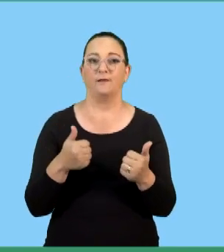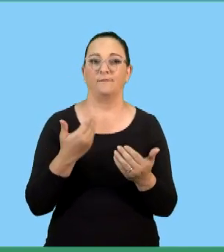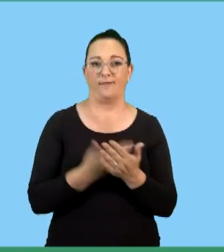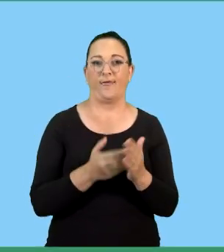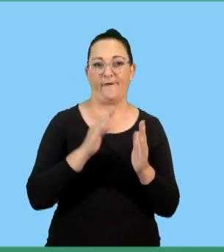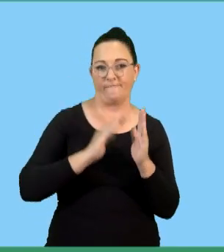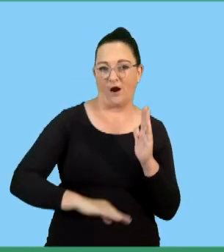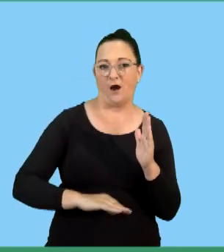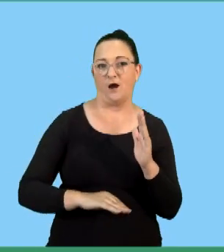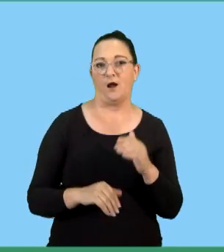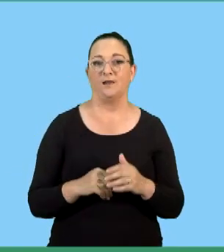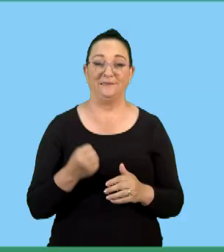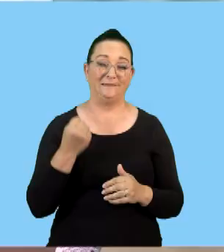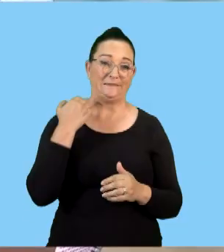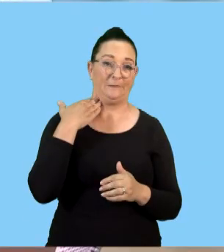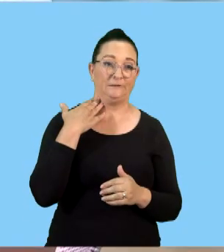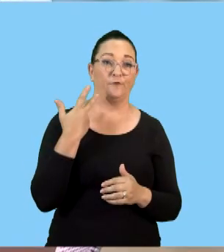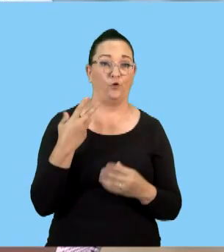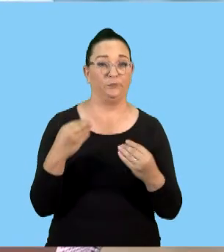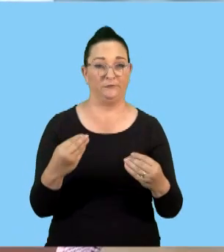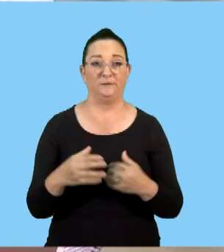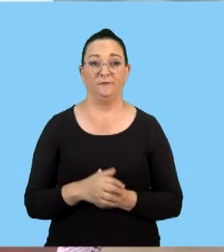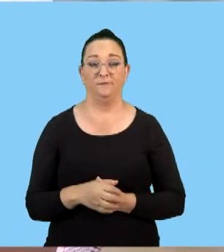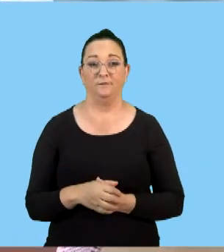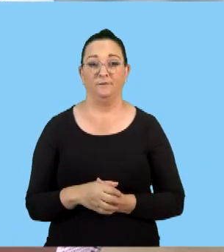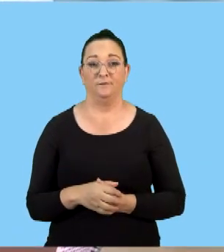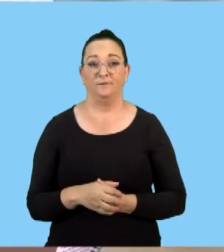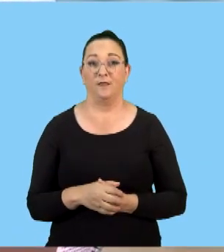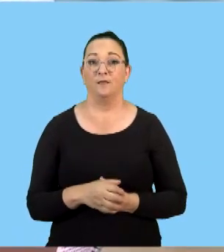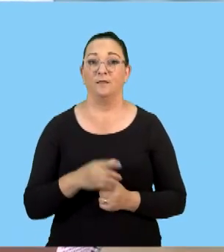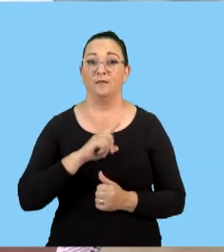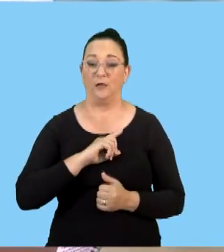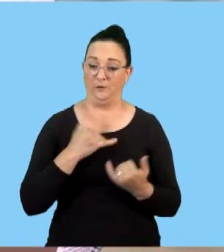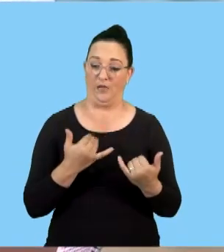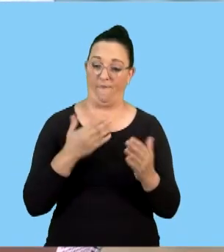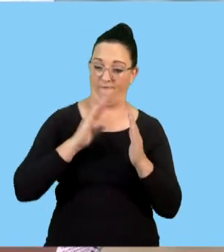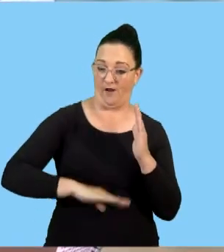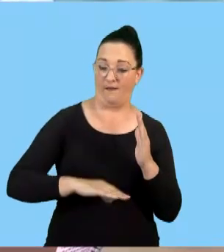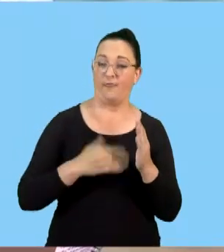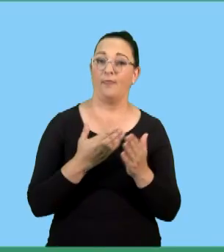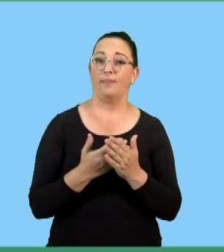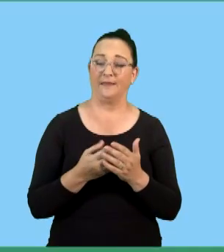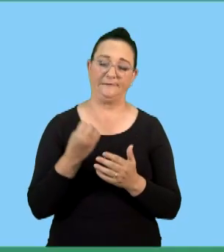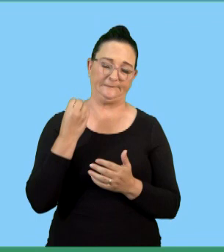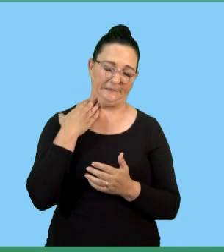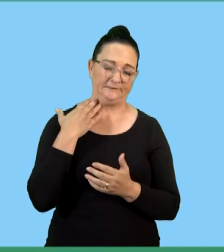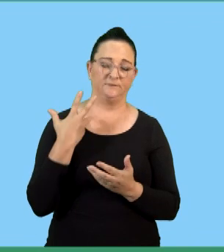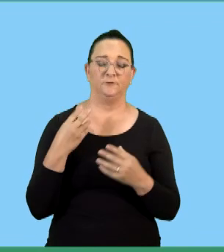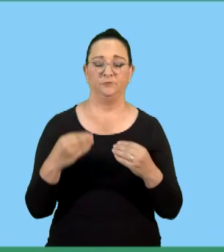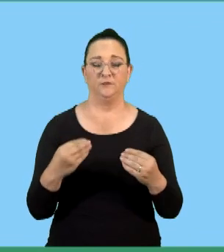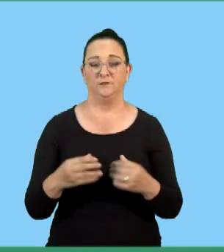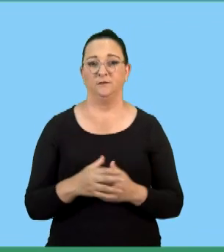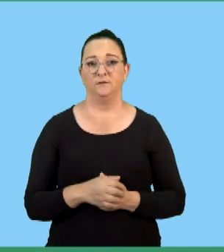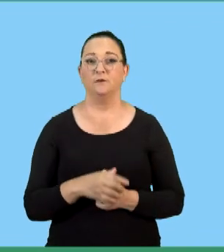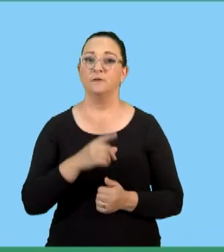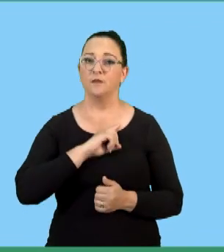we are being told they will be fined. And if they're fining us, they want money, we are being fined money, and then it can be expensive for the business. So